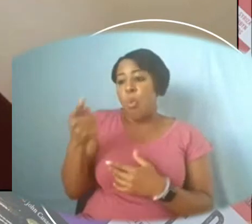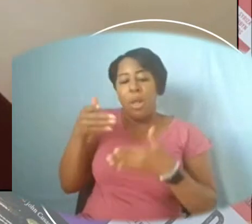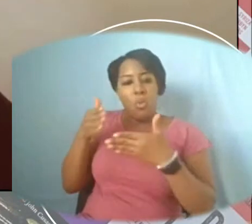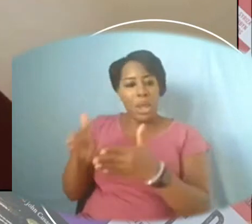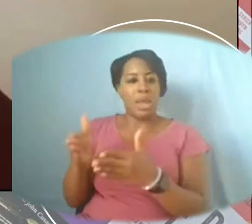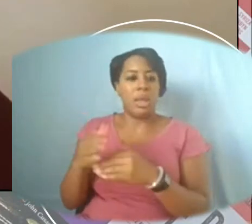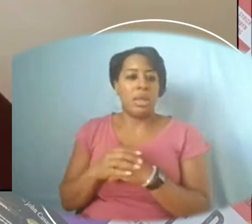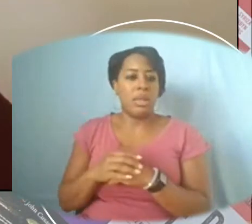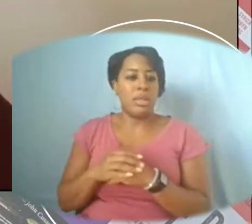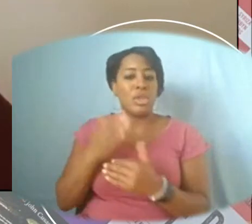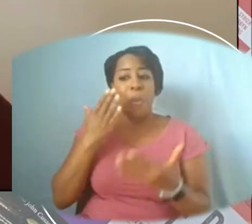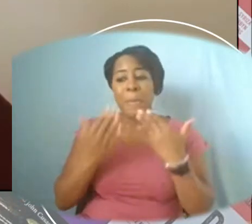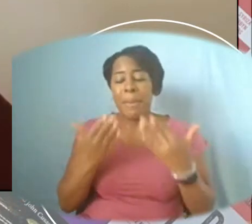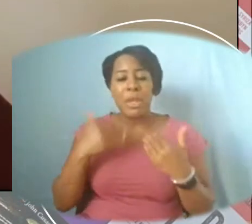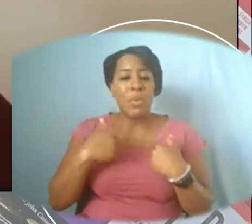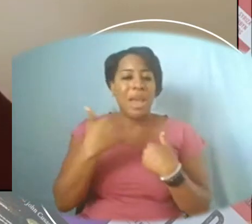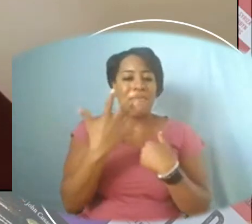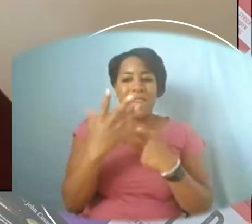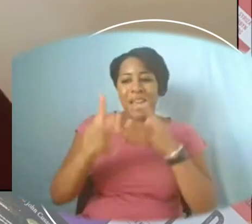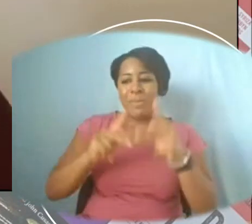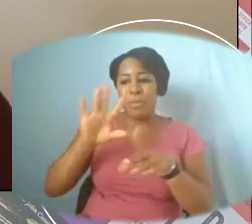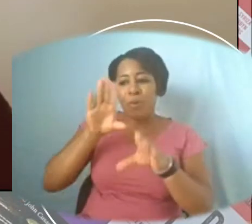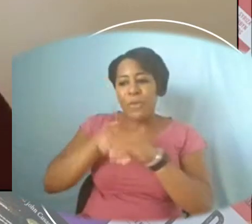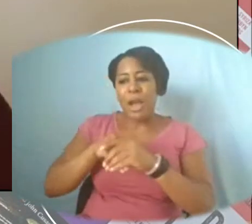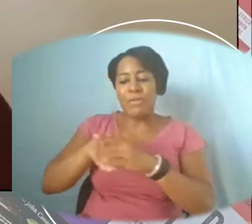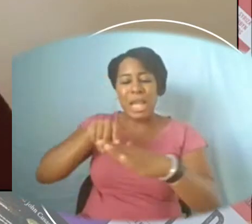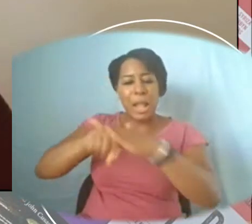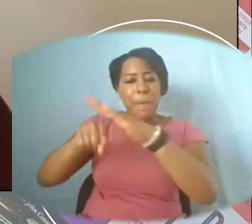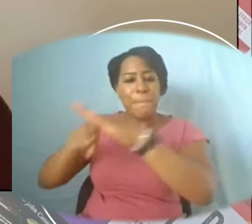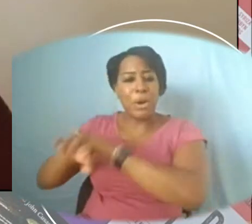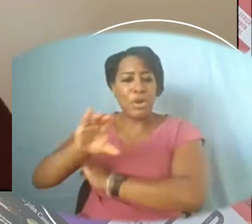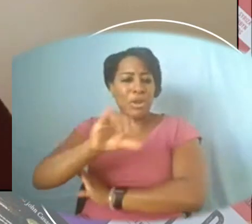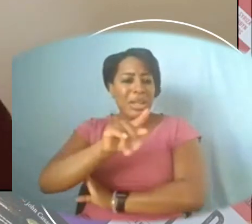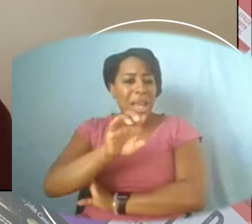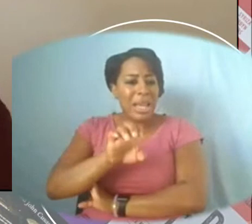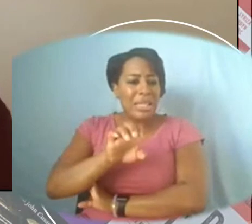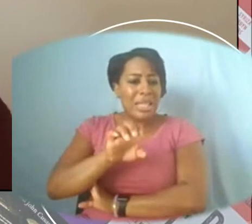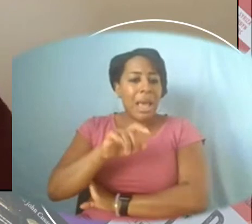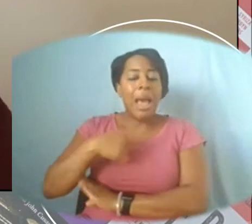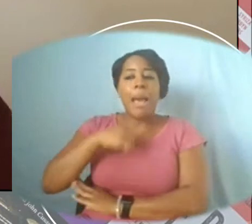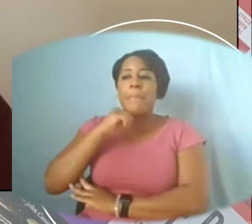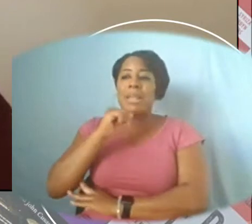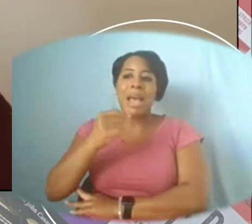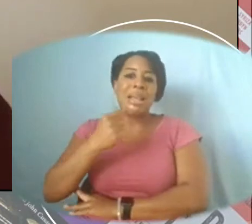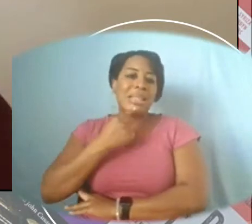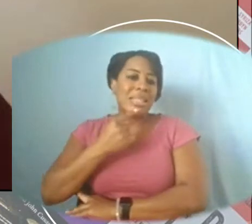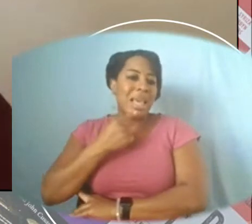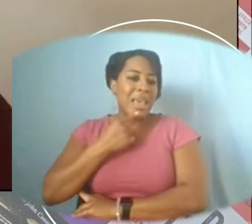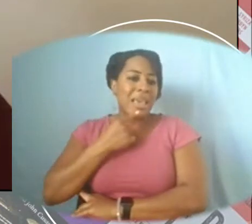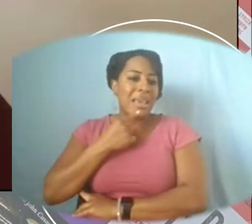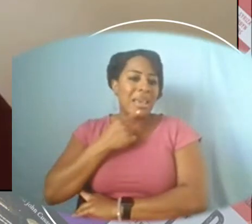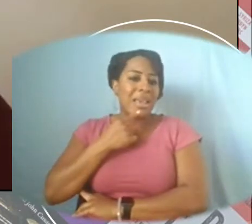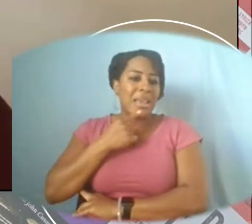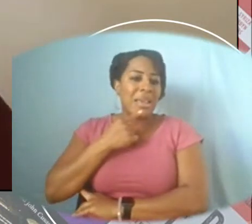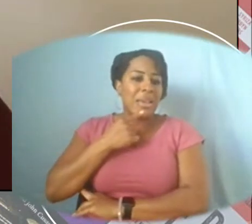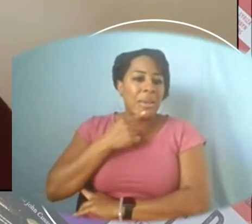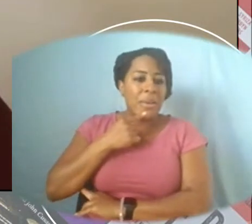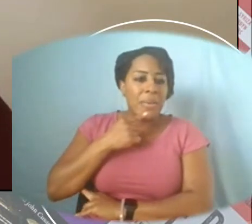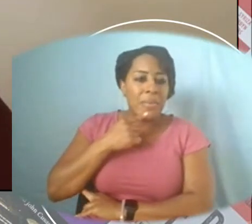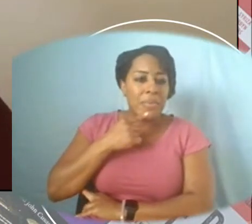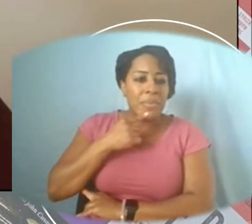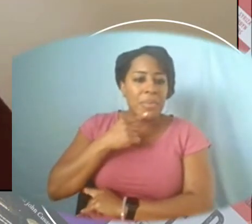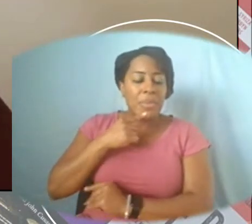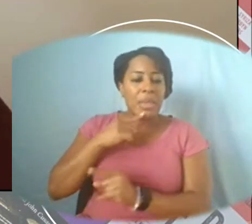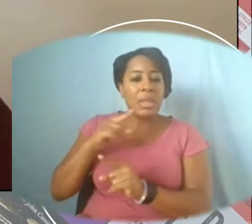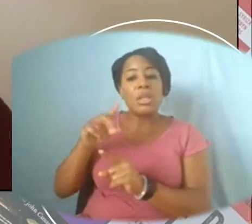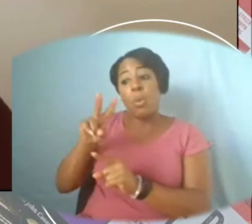5 people on a murder case, and I'm not saying all victims are the most important part of that conversation, but we're not